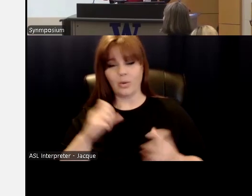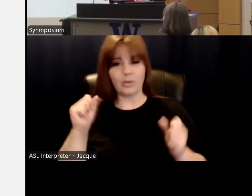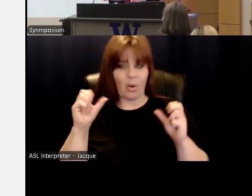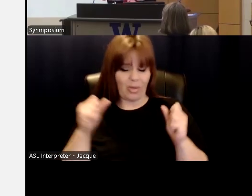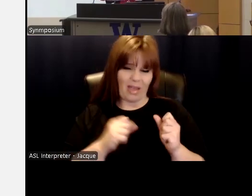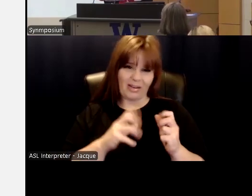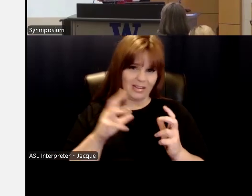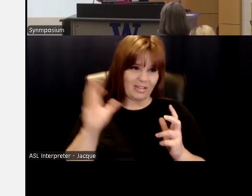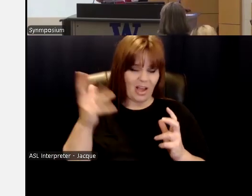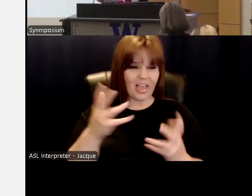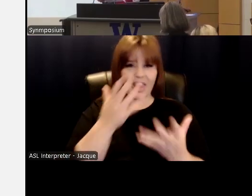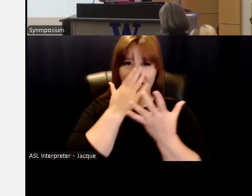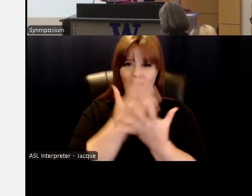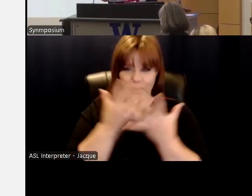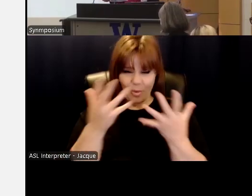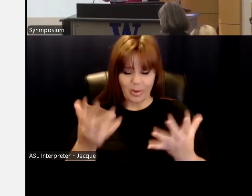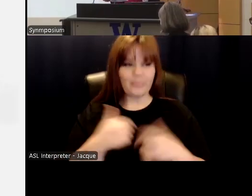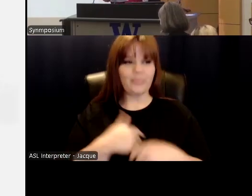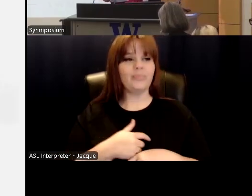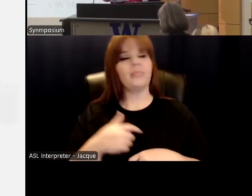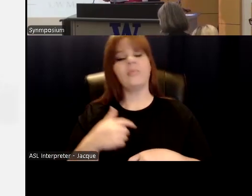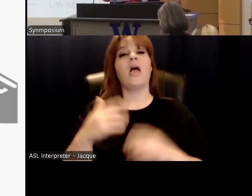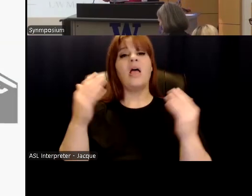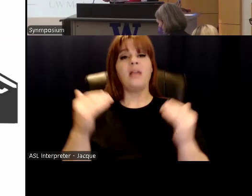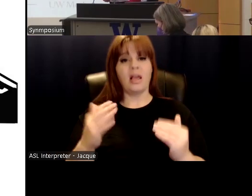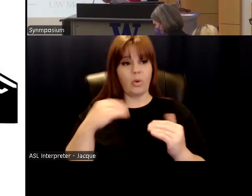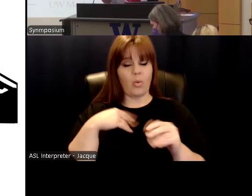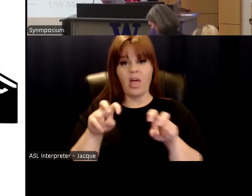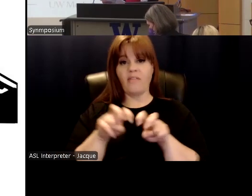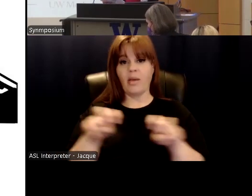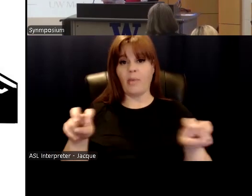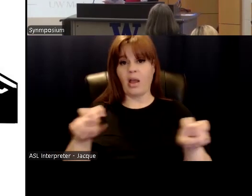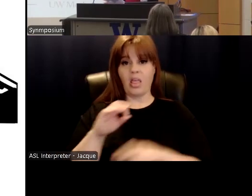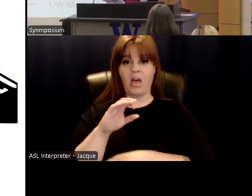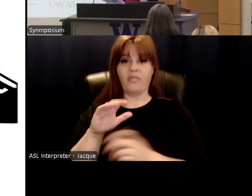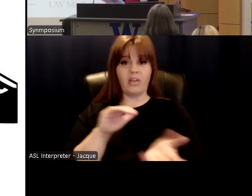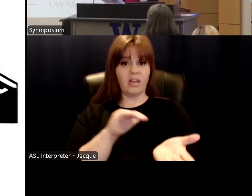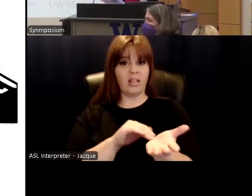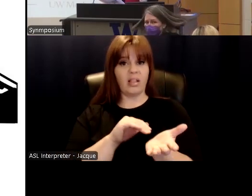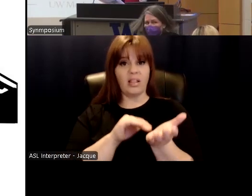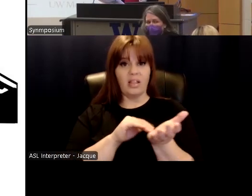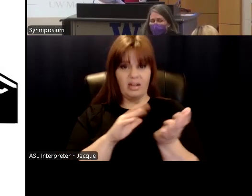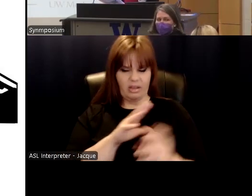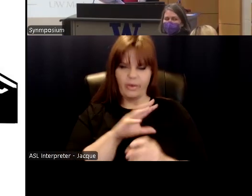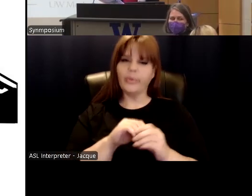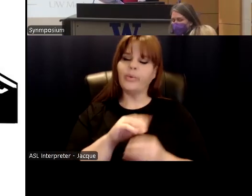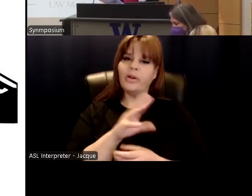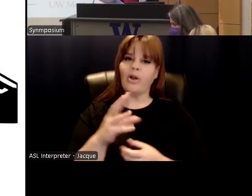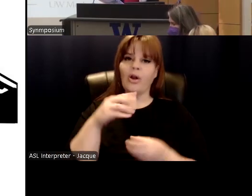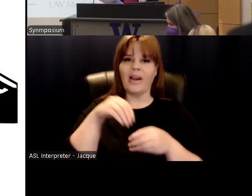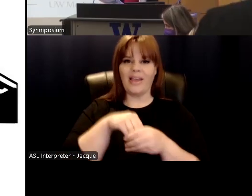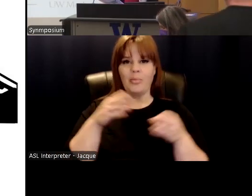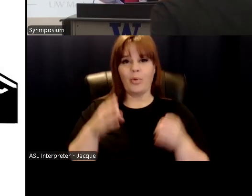much. Next, we will have a panel of clinicians, including our in-person guest speakers,